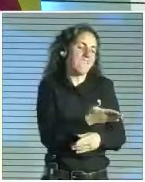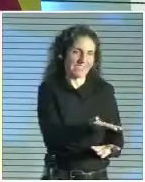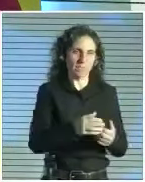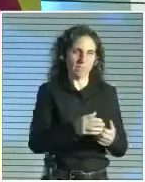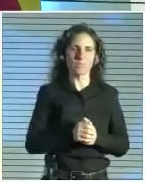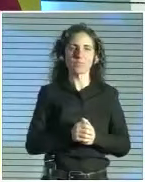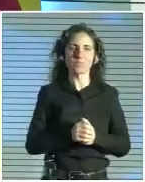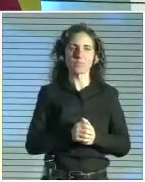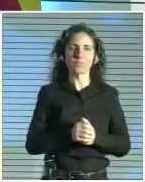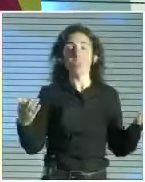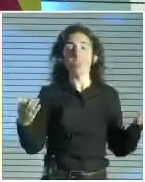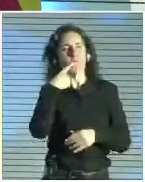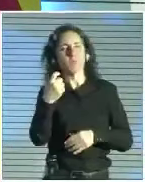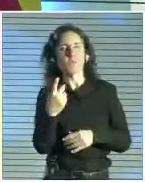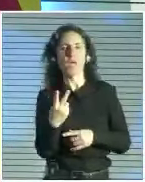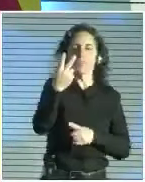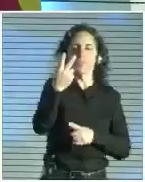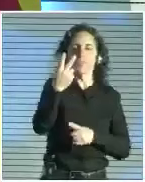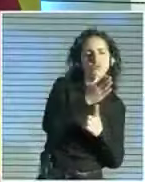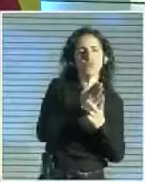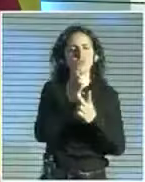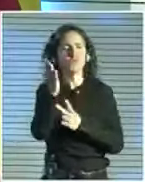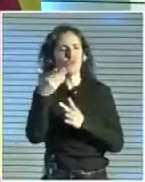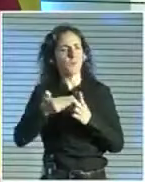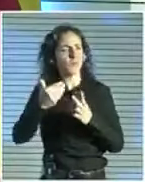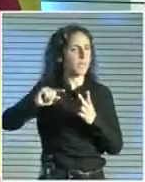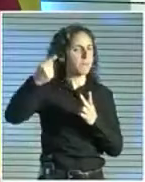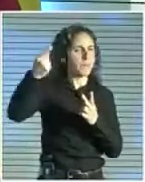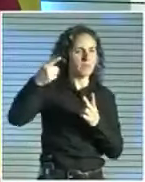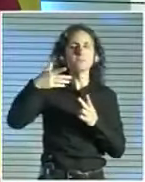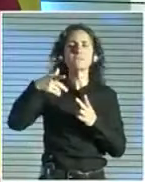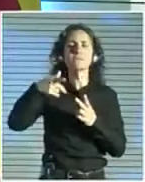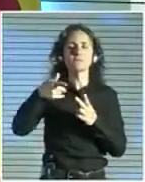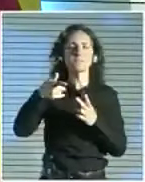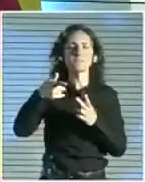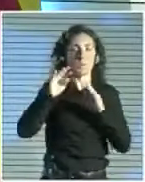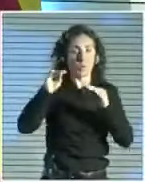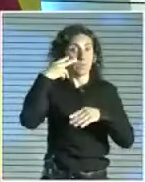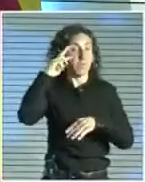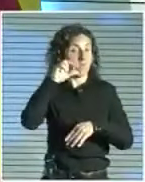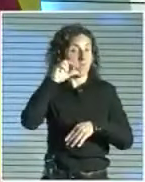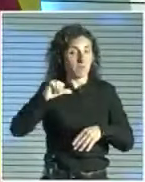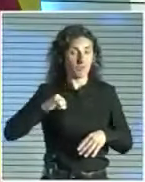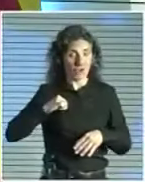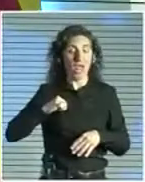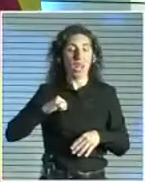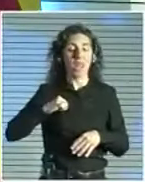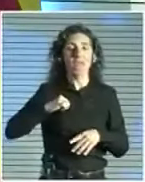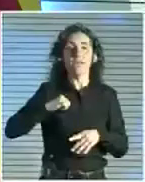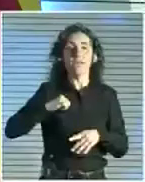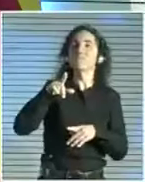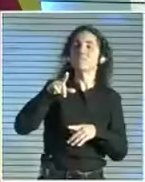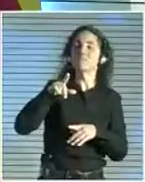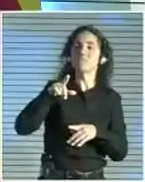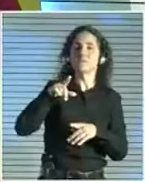have found in your personal experiences working on those issues which are sustainability?